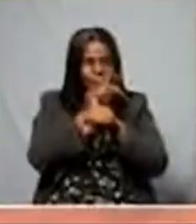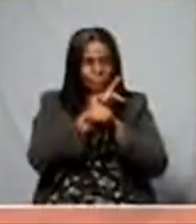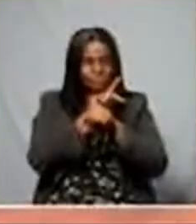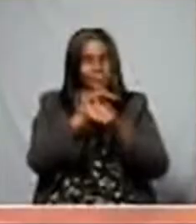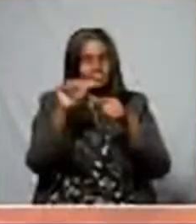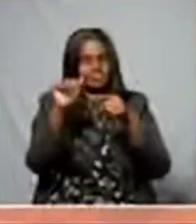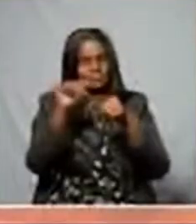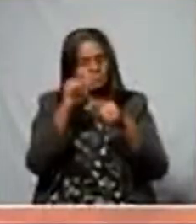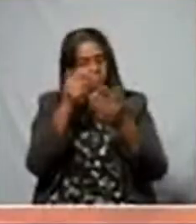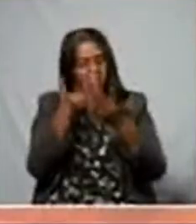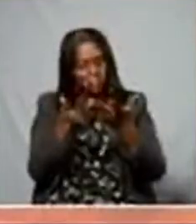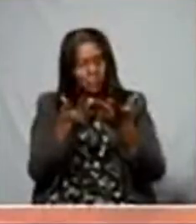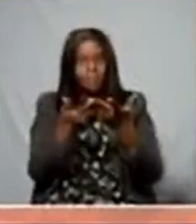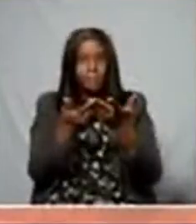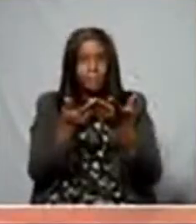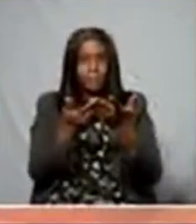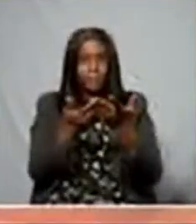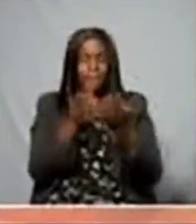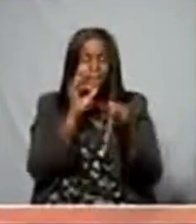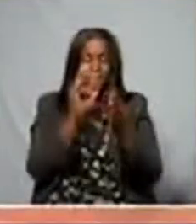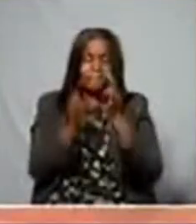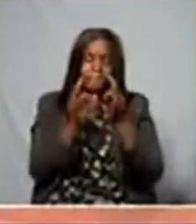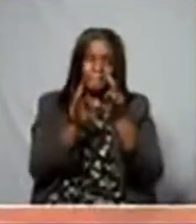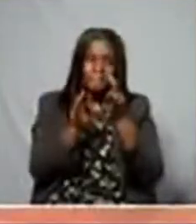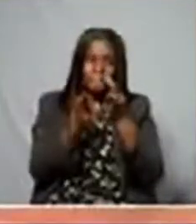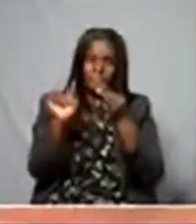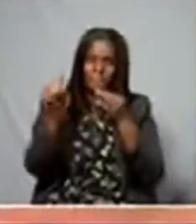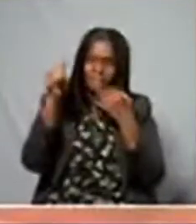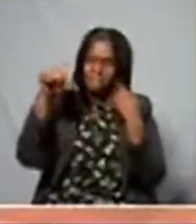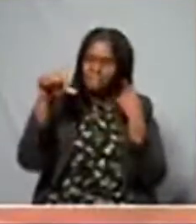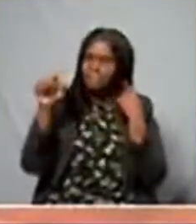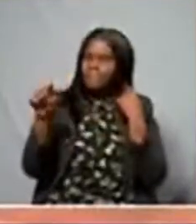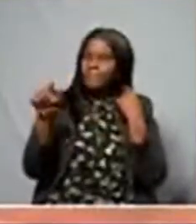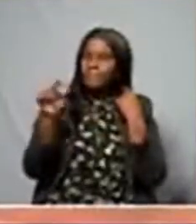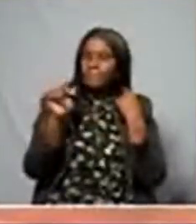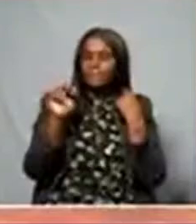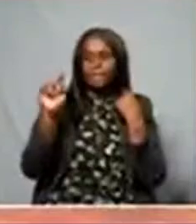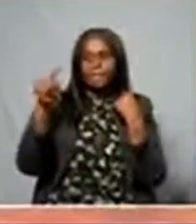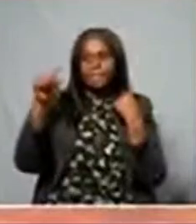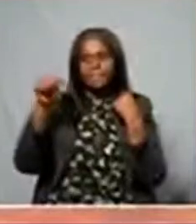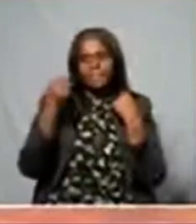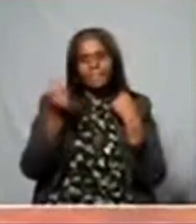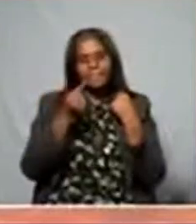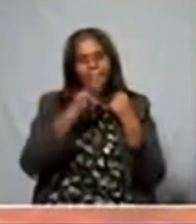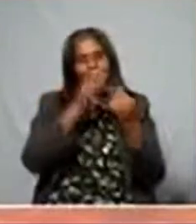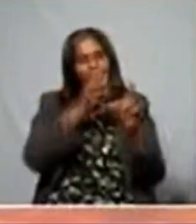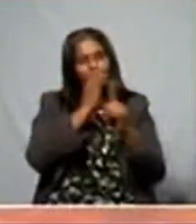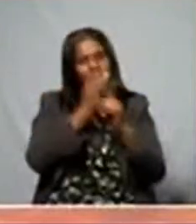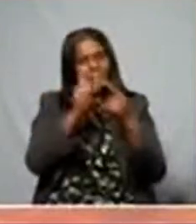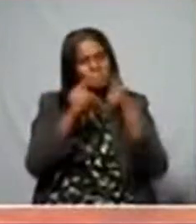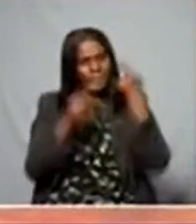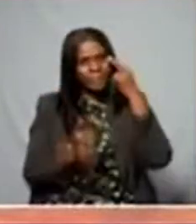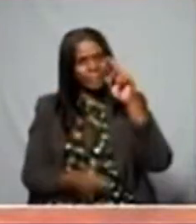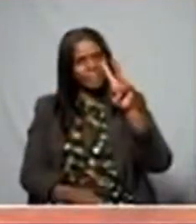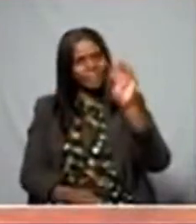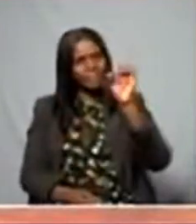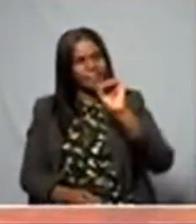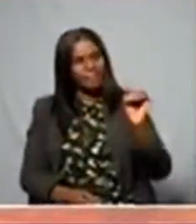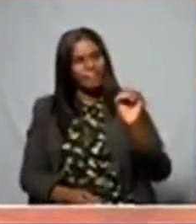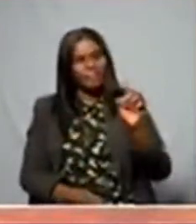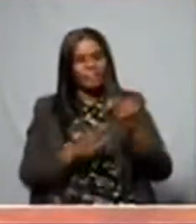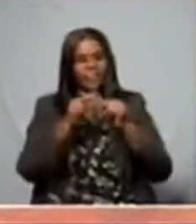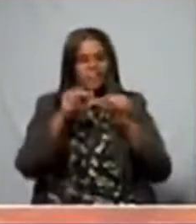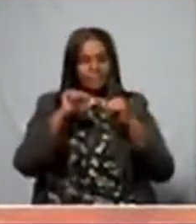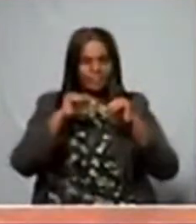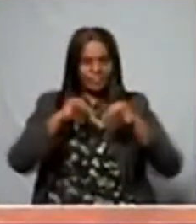oriented. So if in the first quarter we are only accounting for 2%, meaning we still